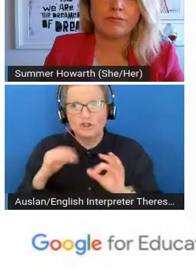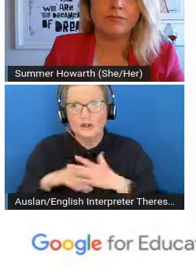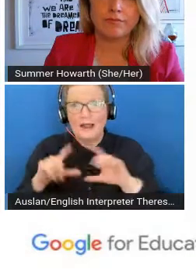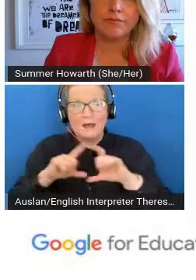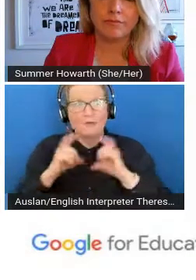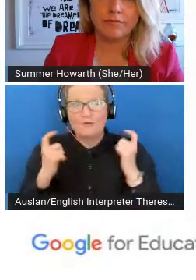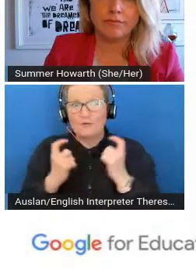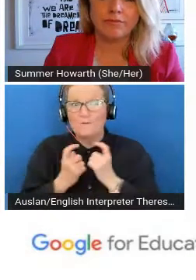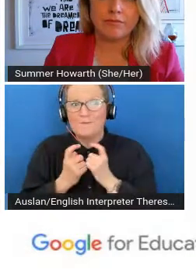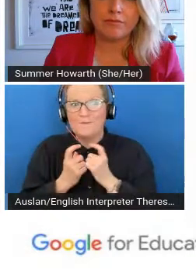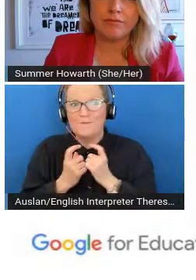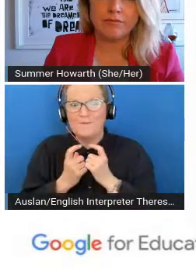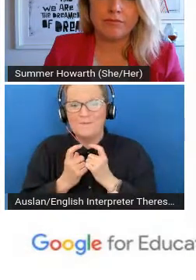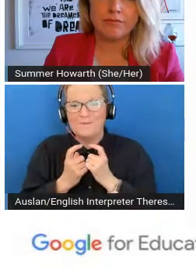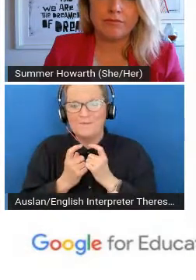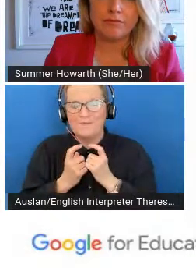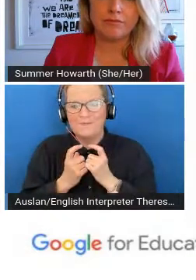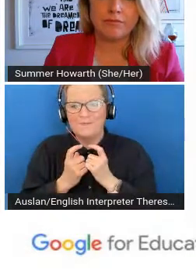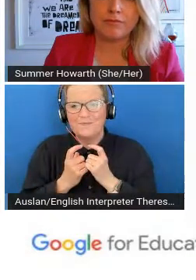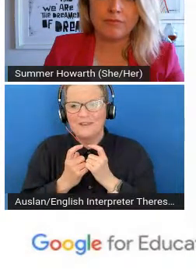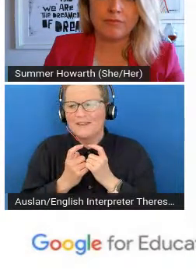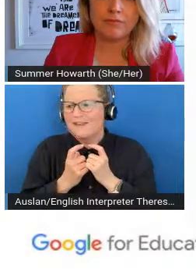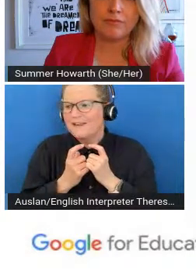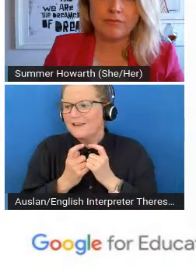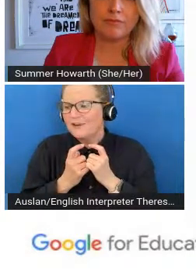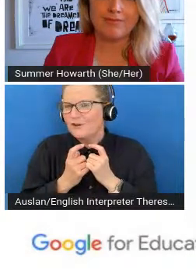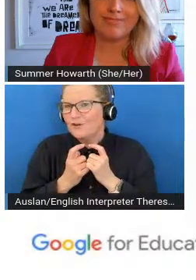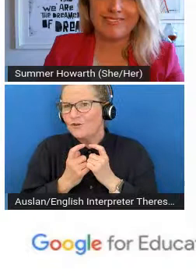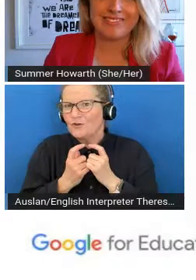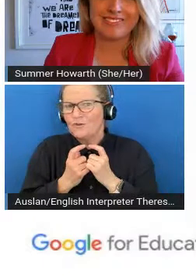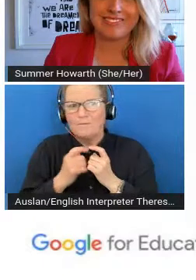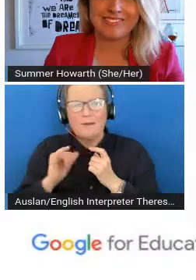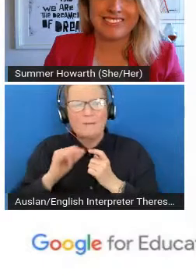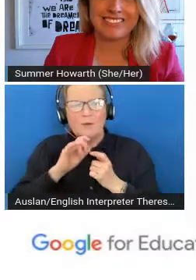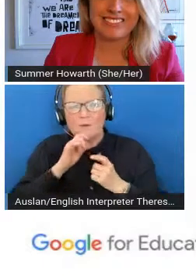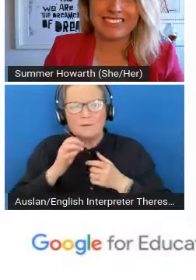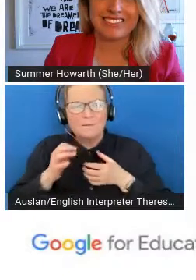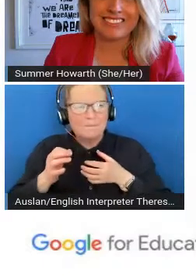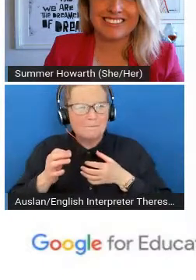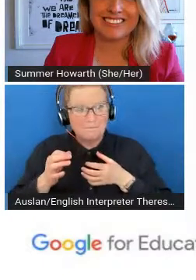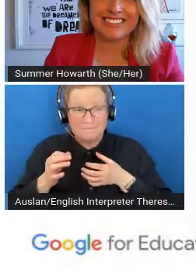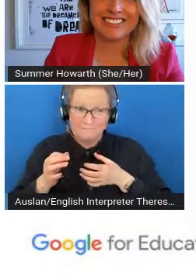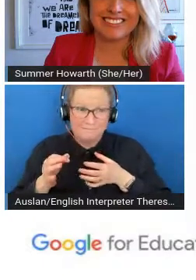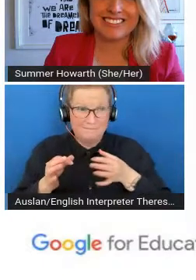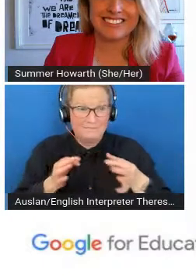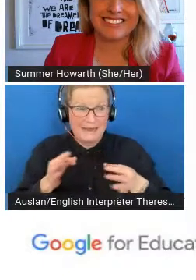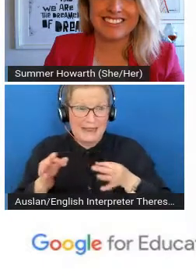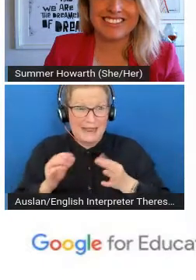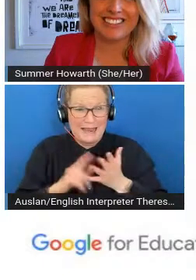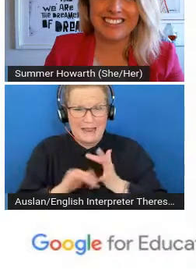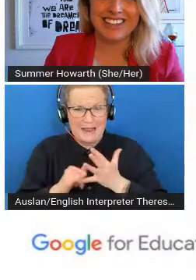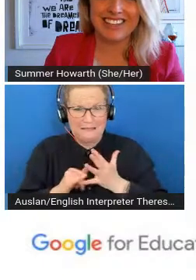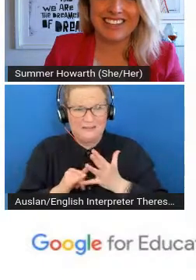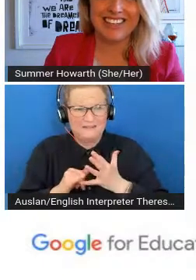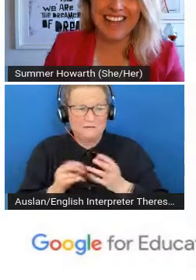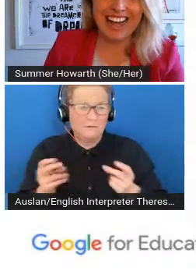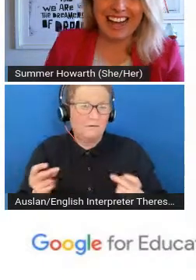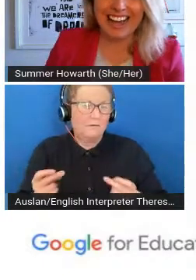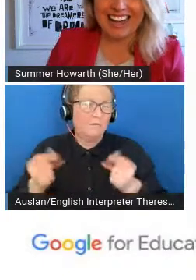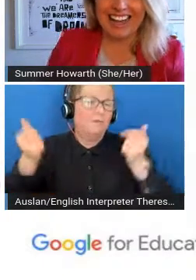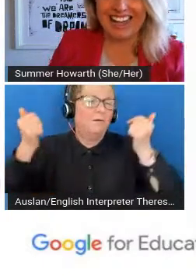kind of just, not that you would ever plan a lesson just off the cuff. Is that, I was going to say on the cuff, off the